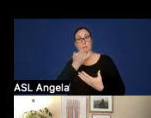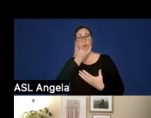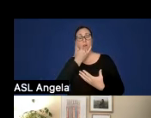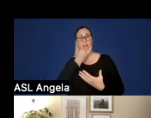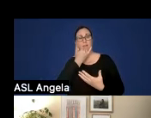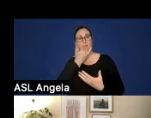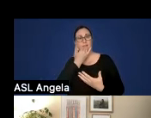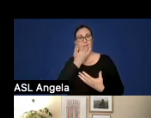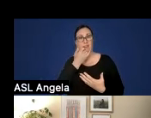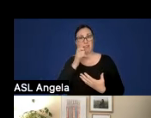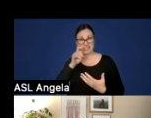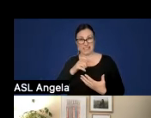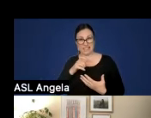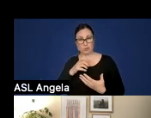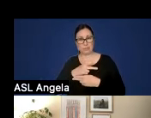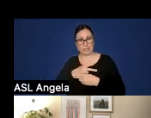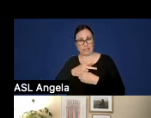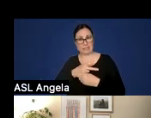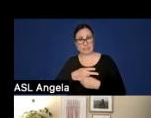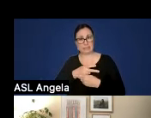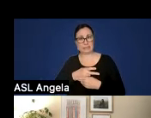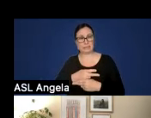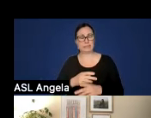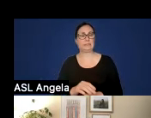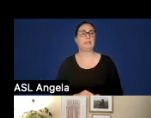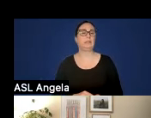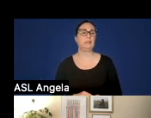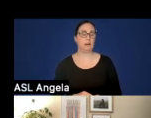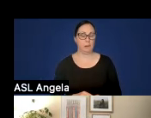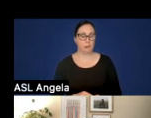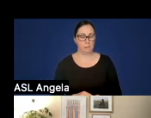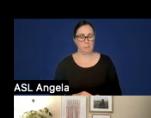we need to be tended to. Next slide, please.